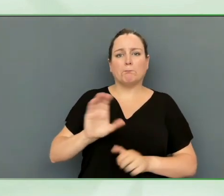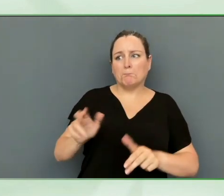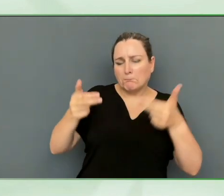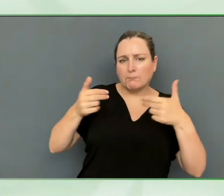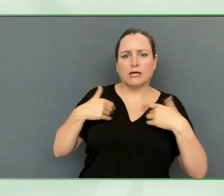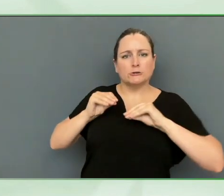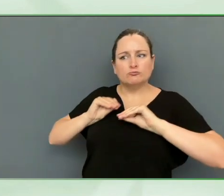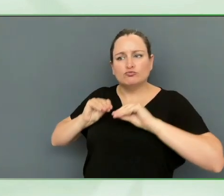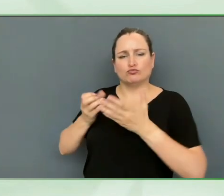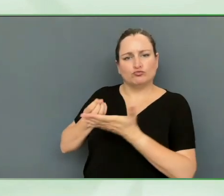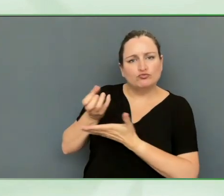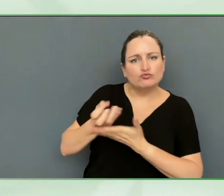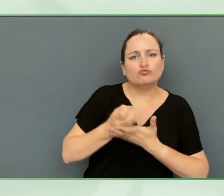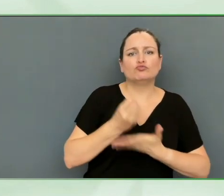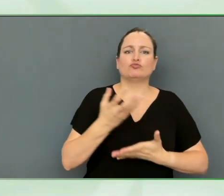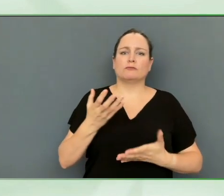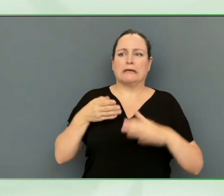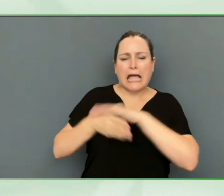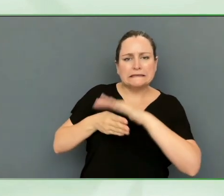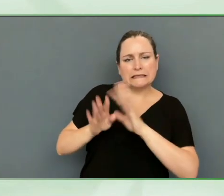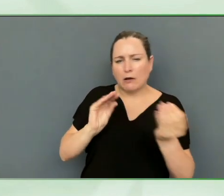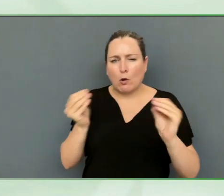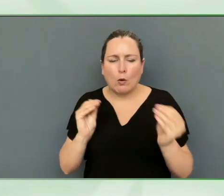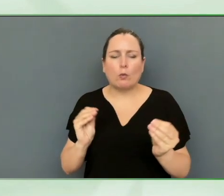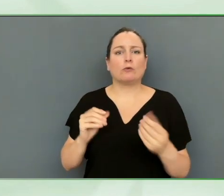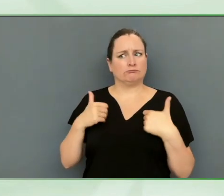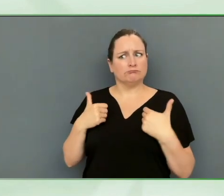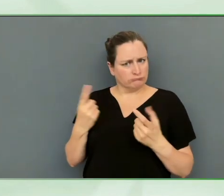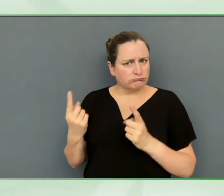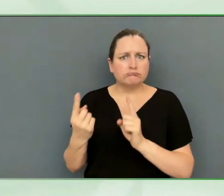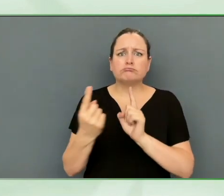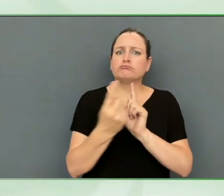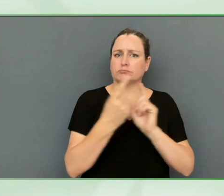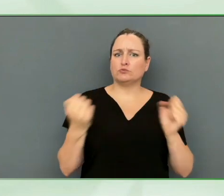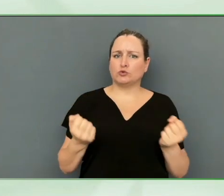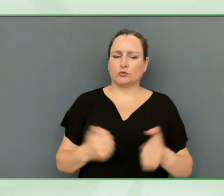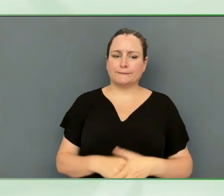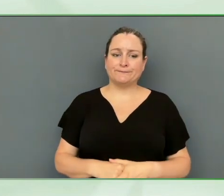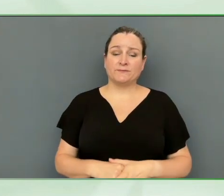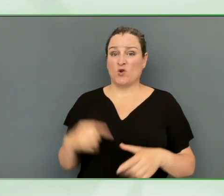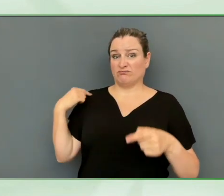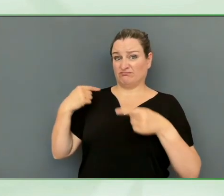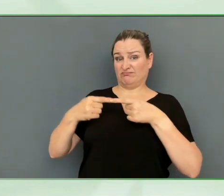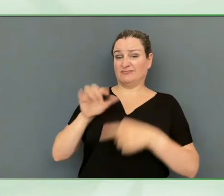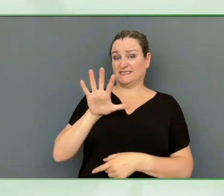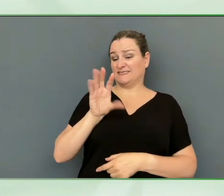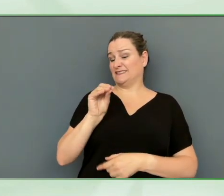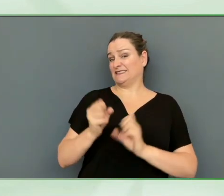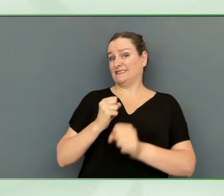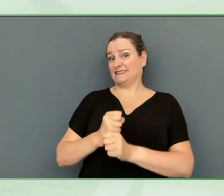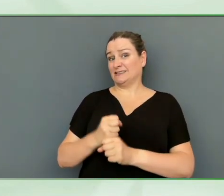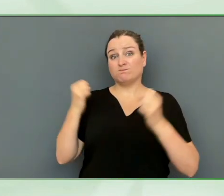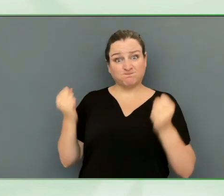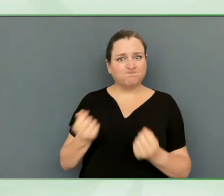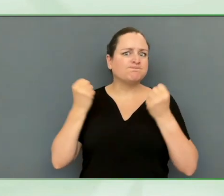of what we have succeeded over the last 50 years is pretty large in scope. There's still a lot of work to be done,